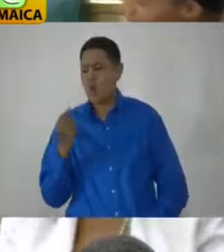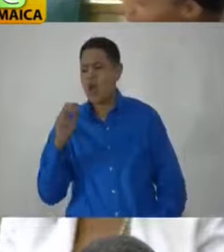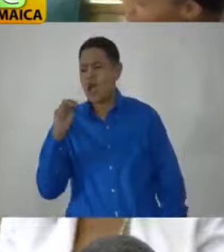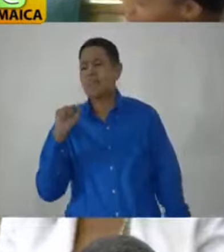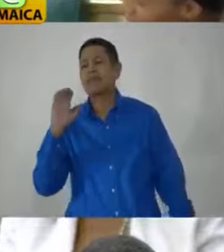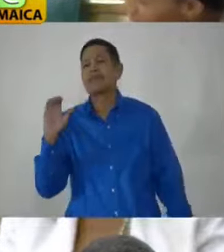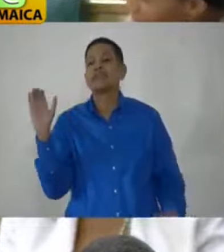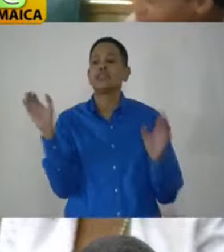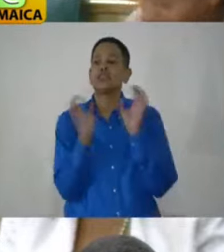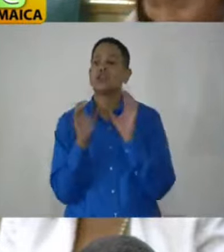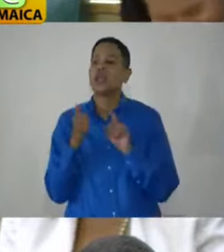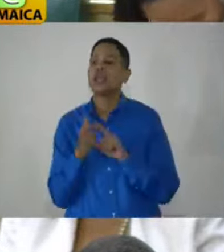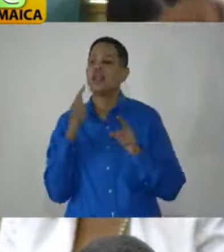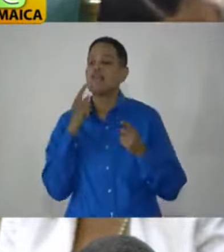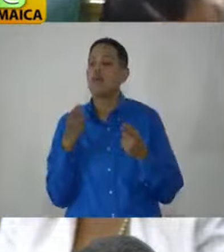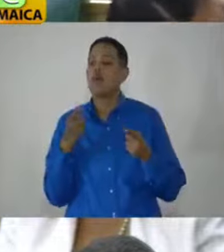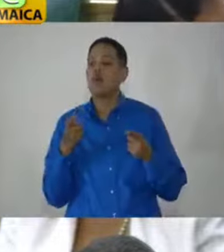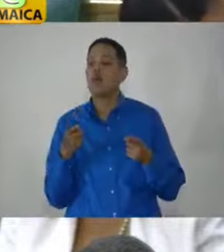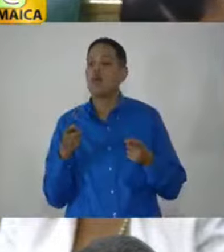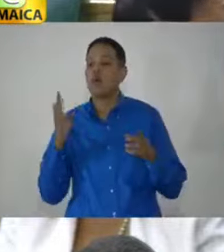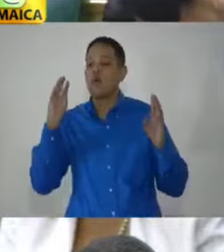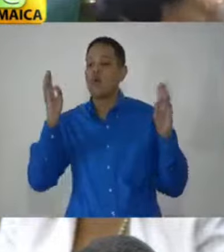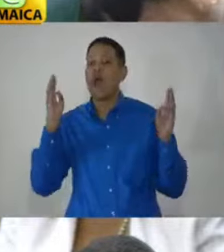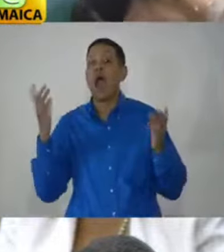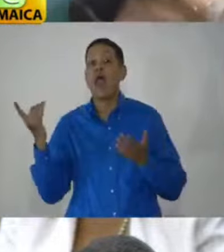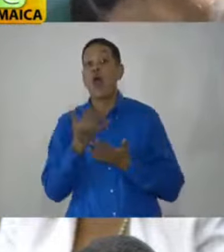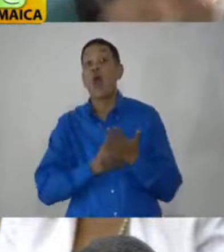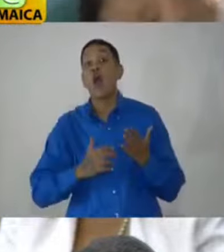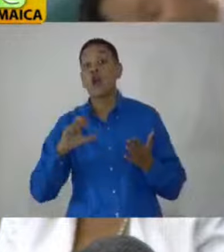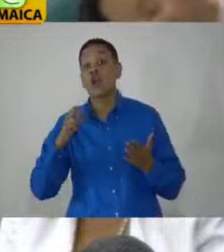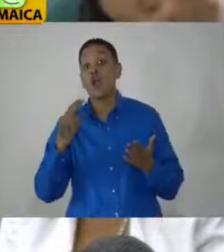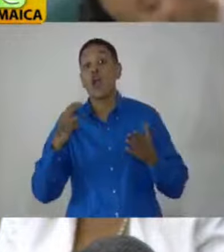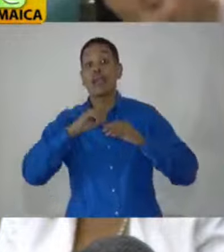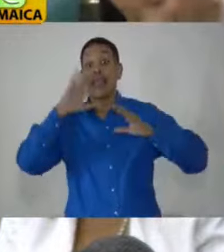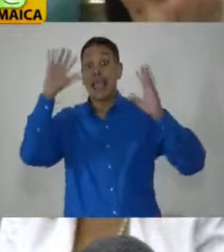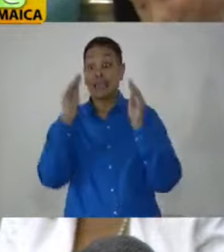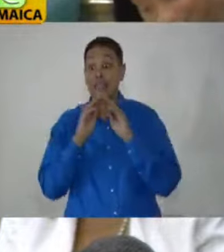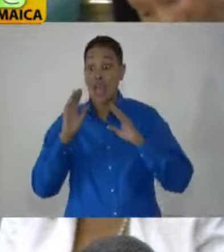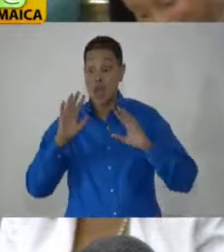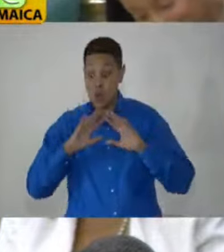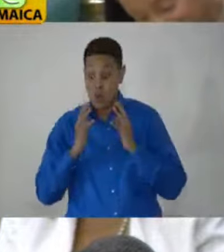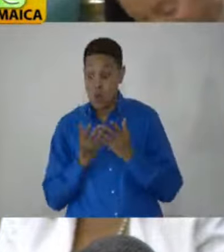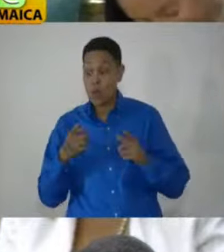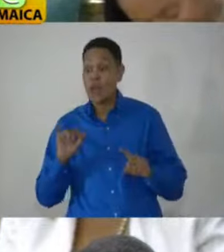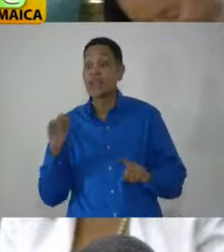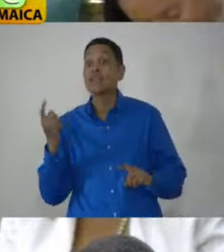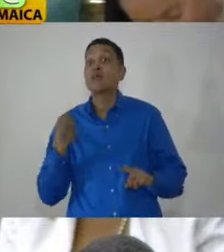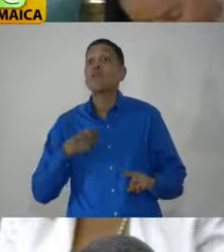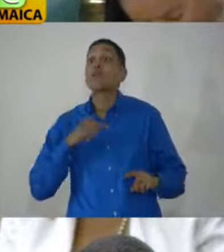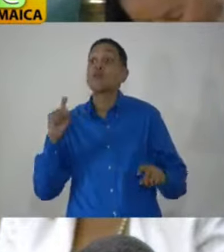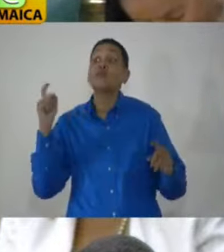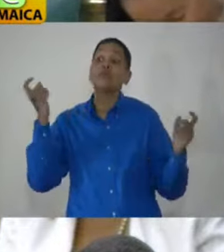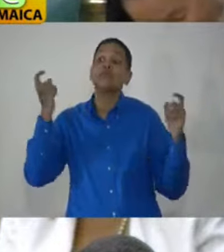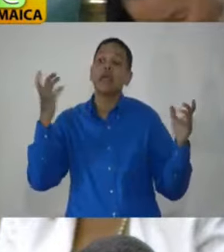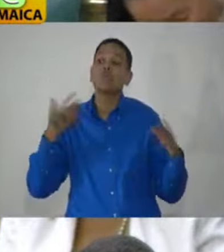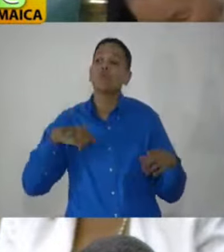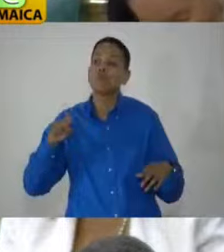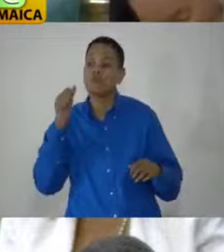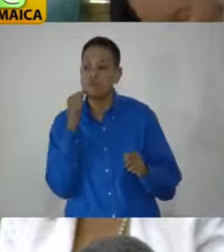MSC certified wild-caught conch in the entire world. And why that is something for us to celebrate, you